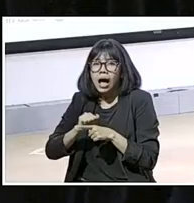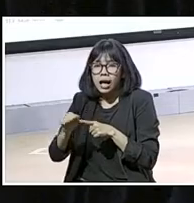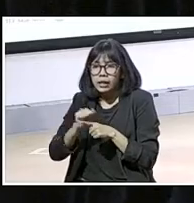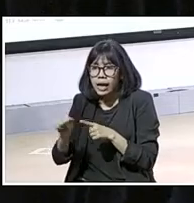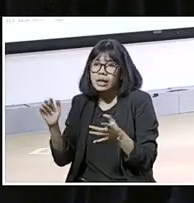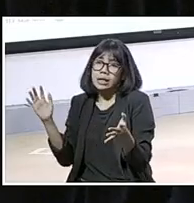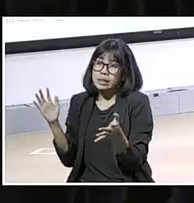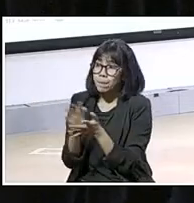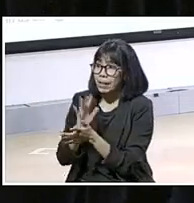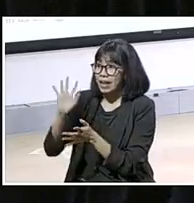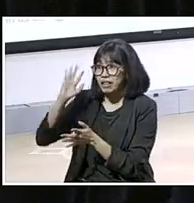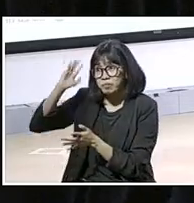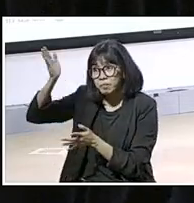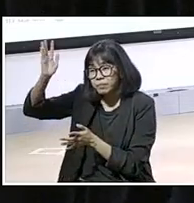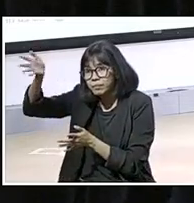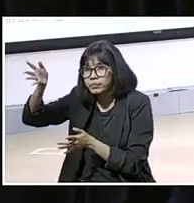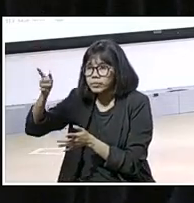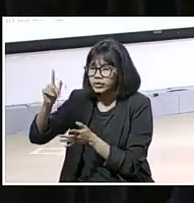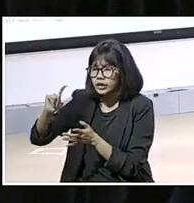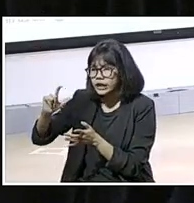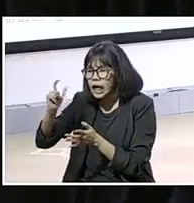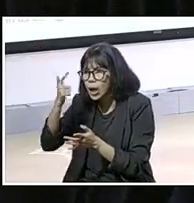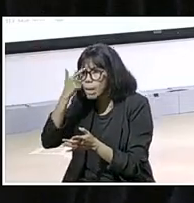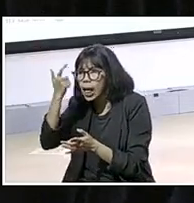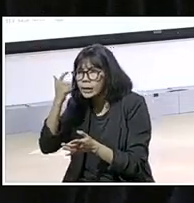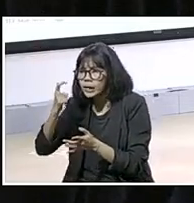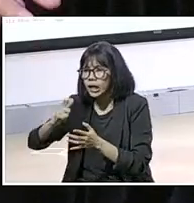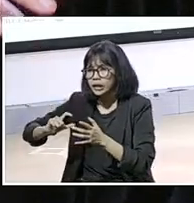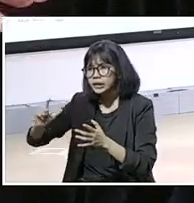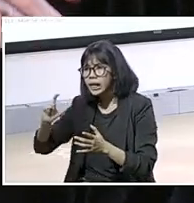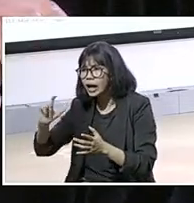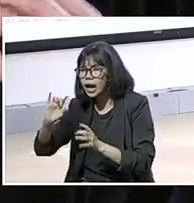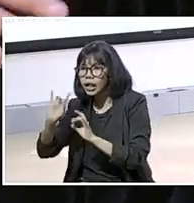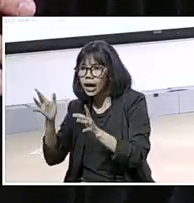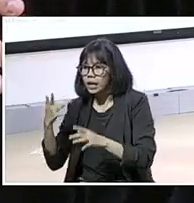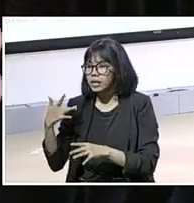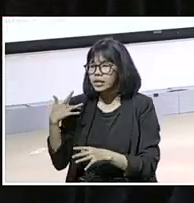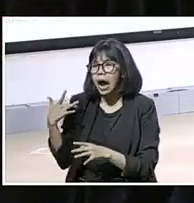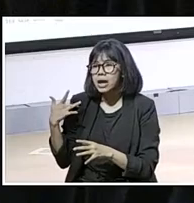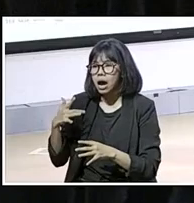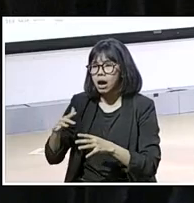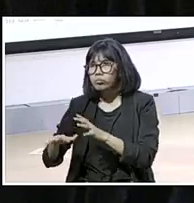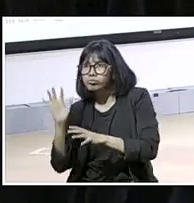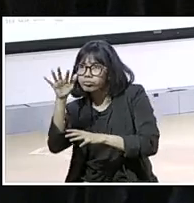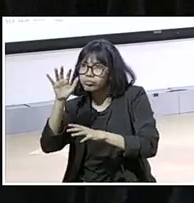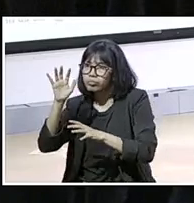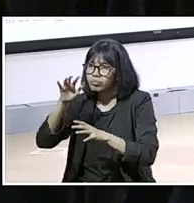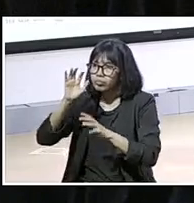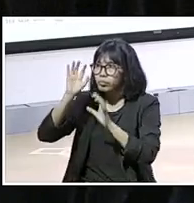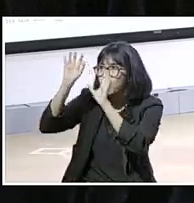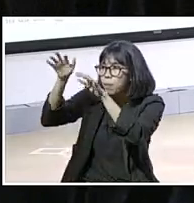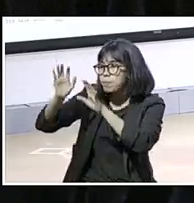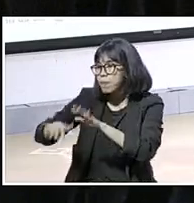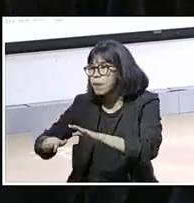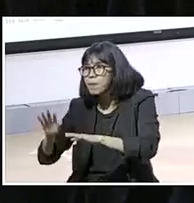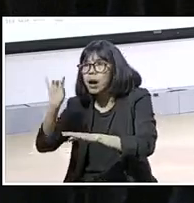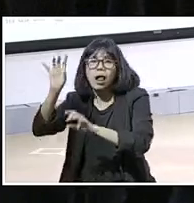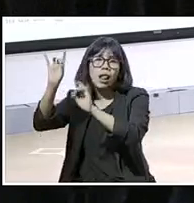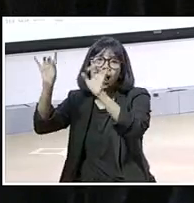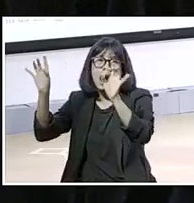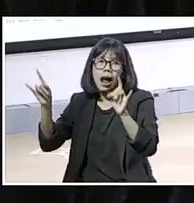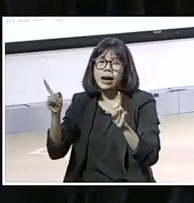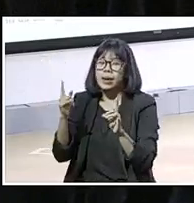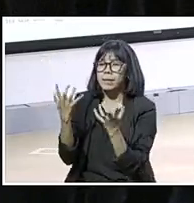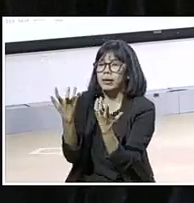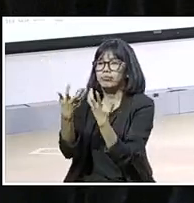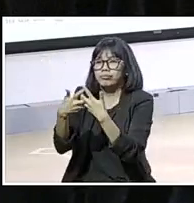to maybe learn a different technique. Yeah. Or to see a different style of play in a different place, and to make that part of